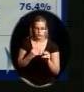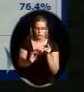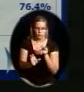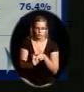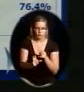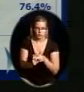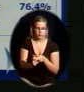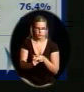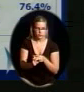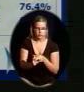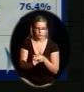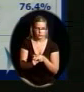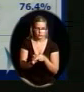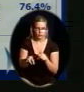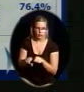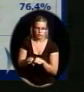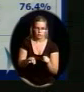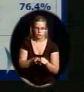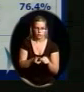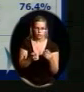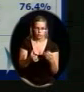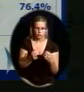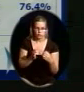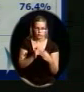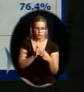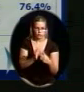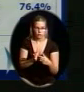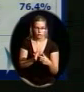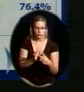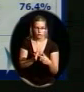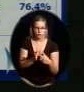participate. Just to also, we wanted to outline, there's the